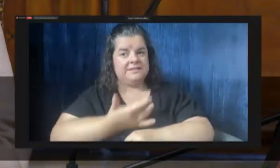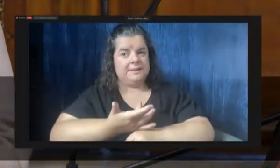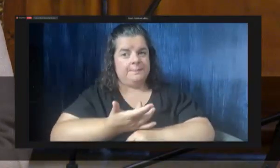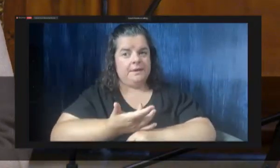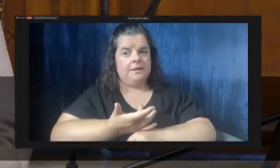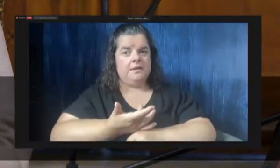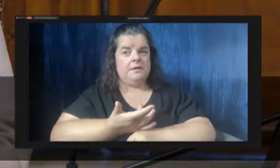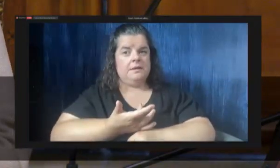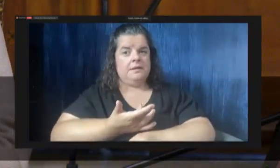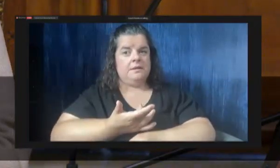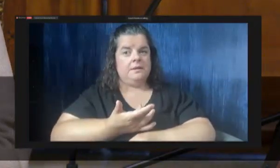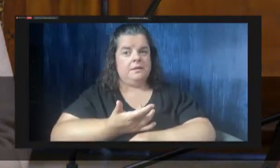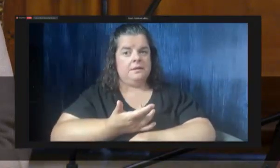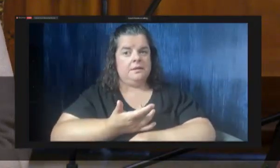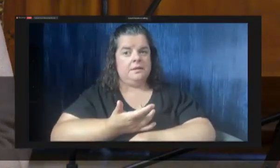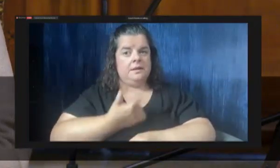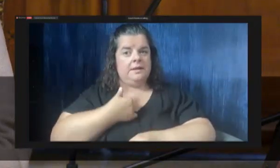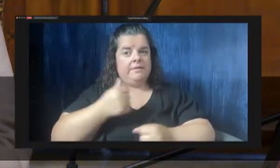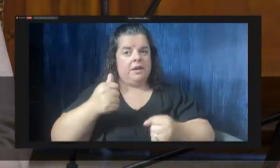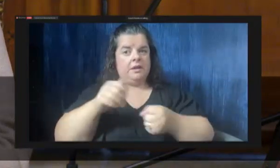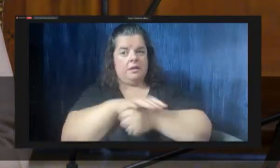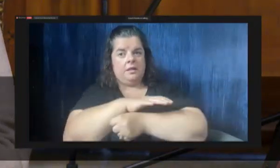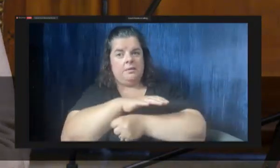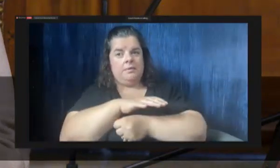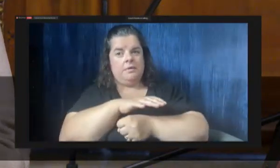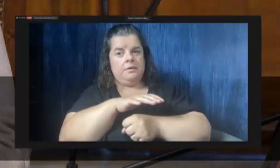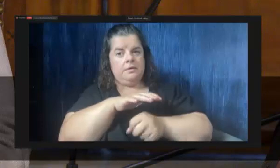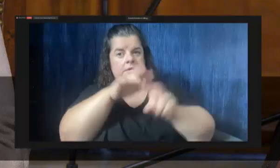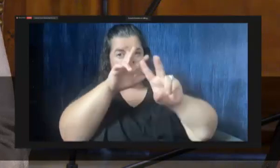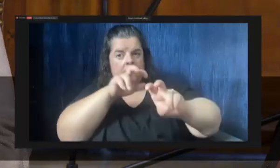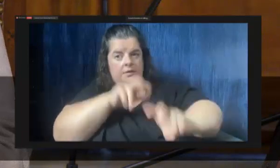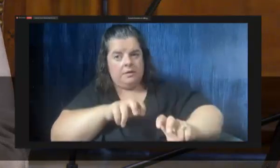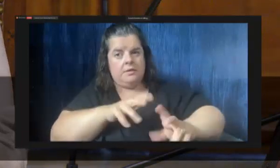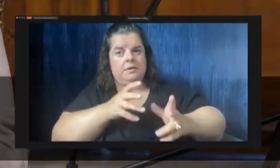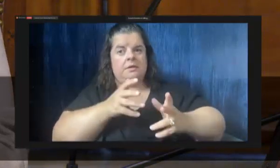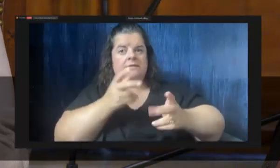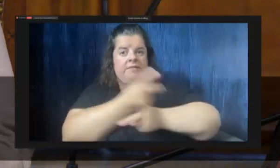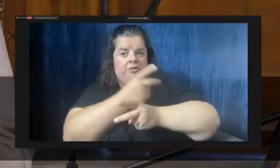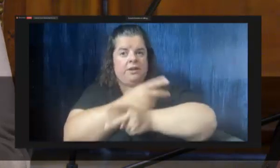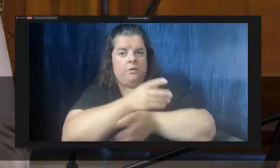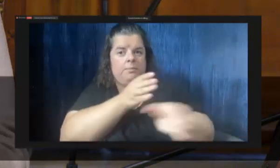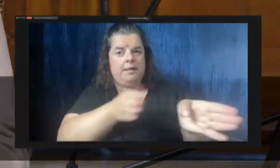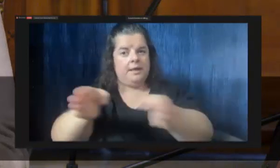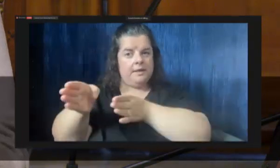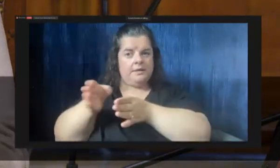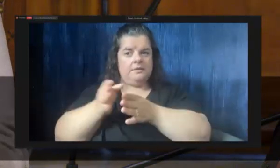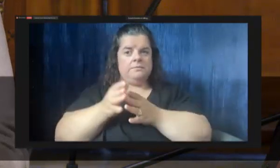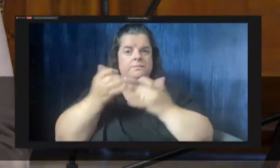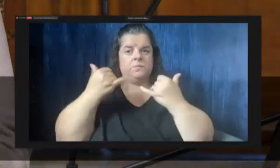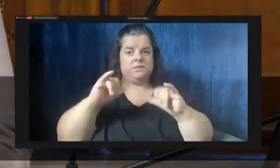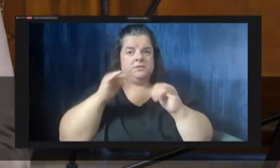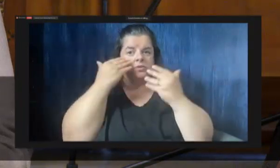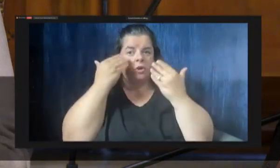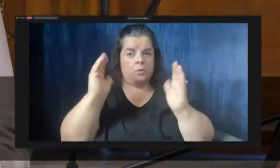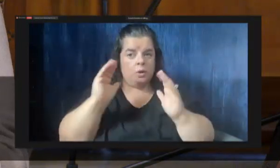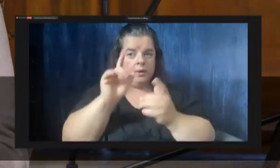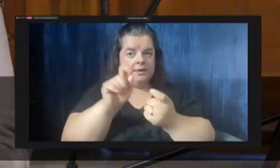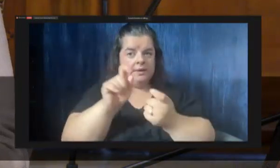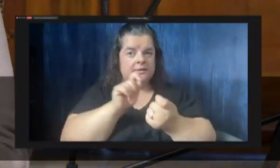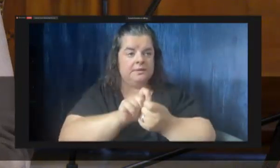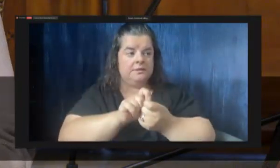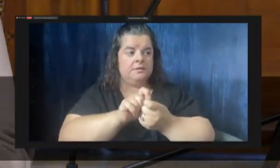is a completely fleshed out plan, honestly. Right. So it seems like we still don't know exactly. Yeah.